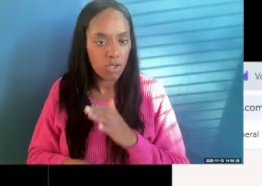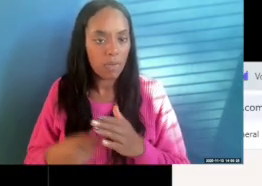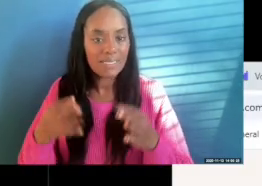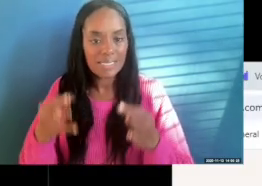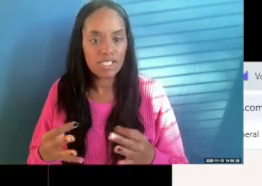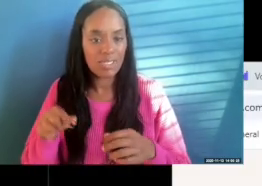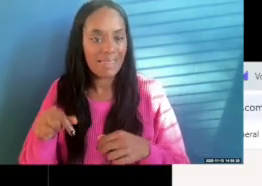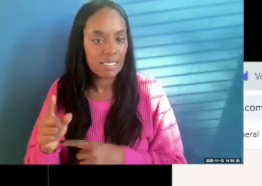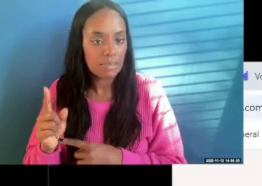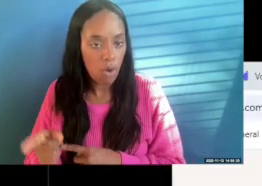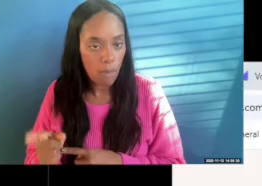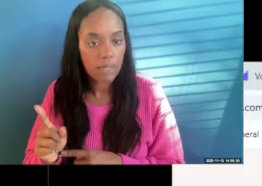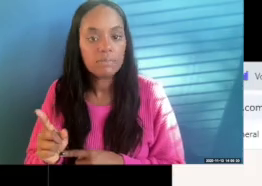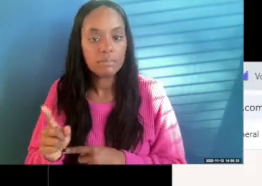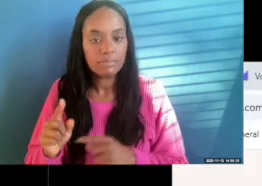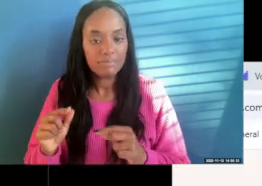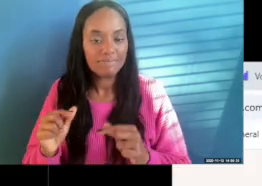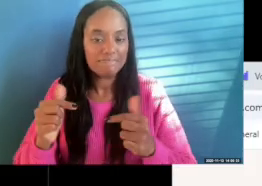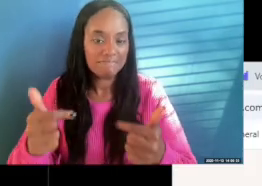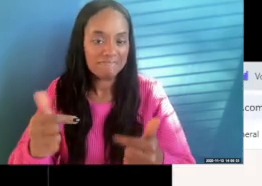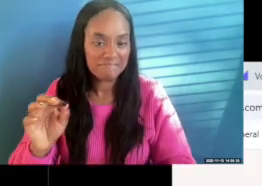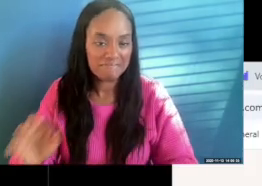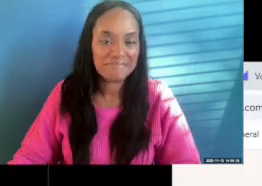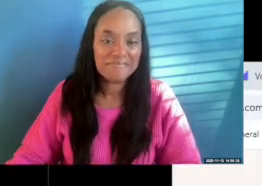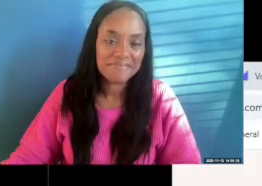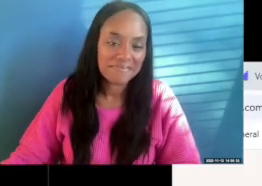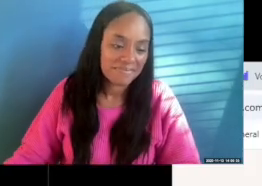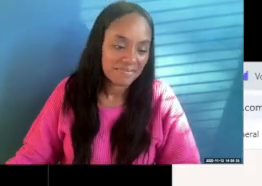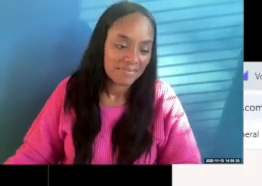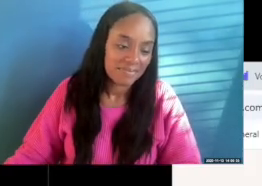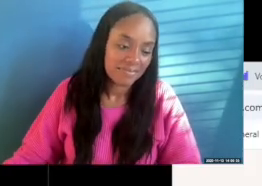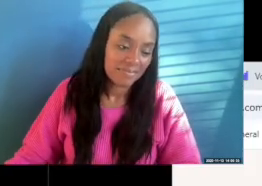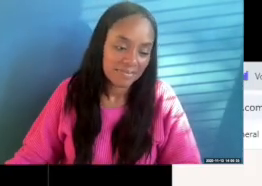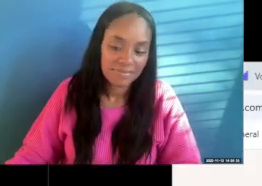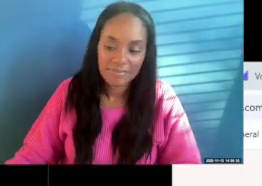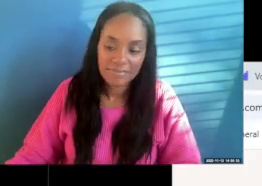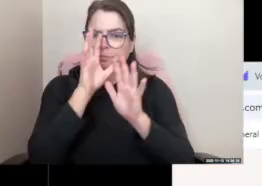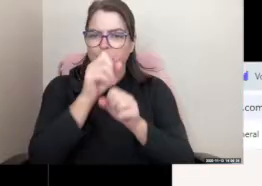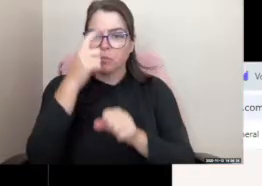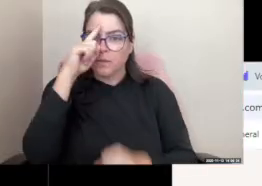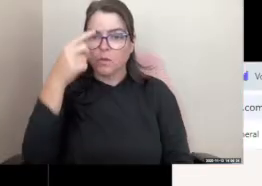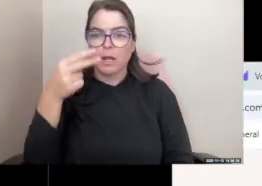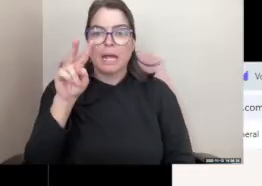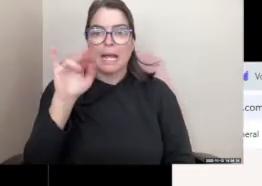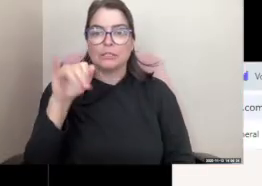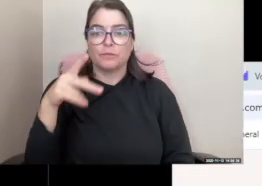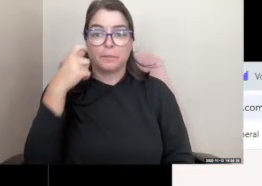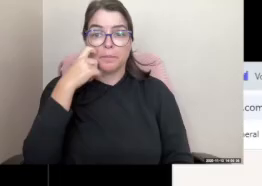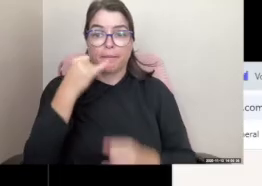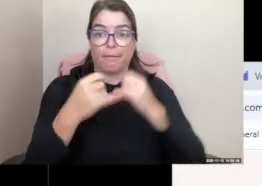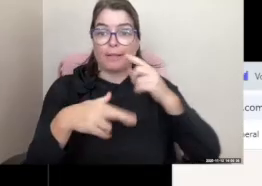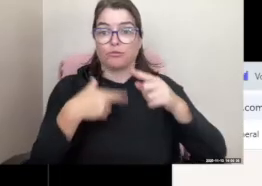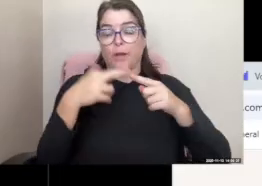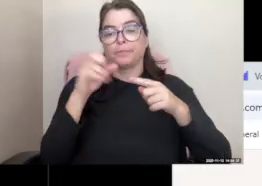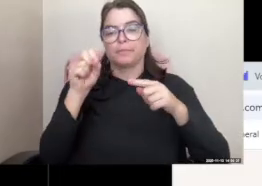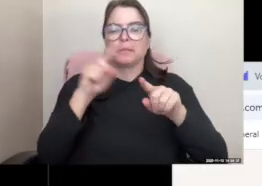the technology, it has to be, as Adam said, better than diesel. We're in a very tight freight market right now, and it's difficult for people